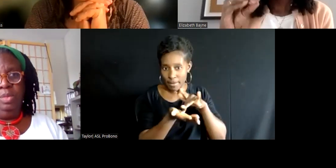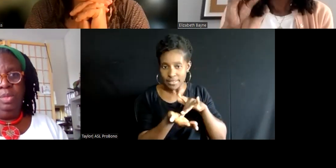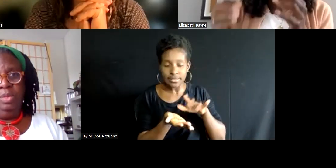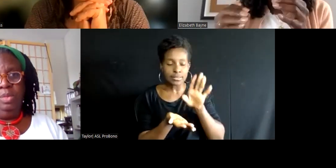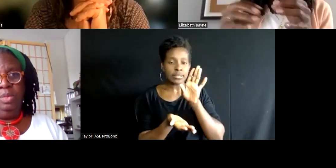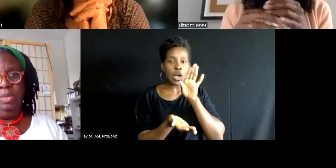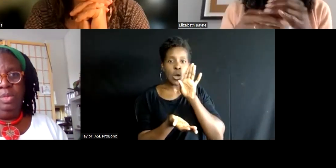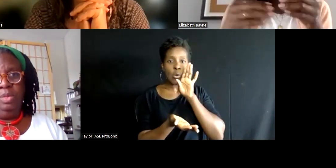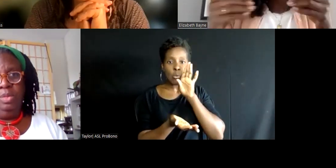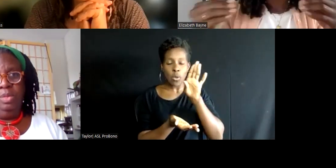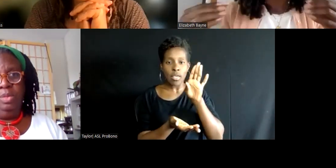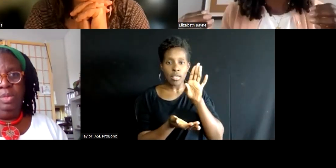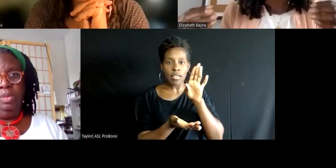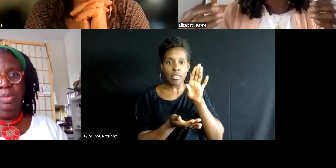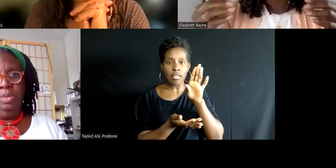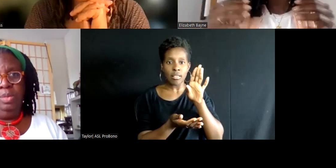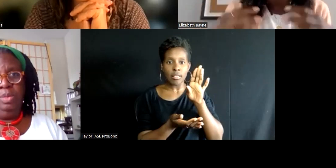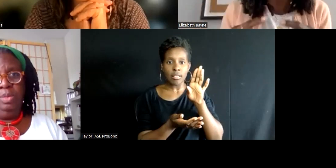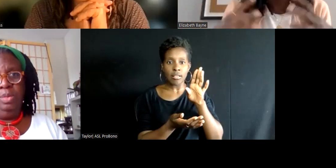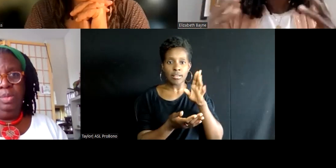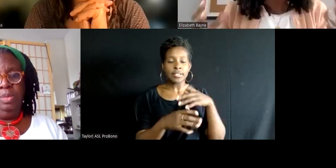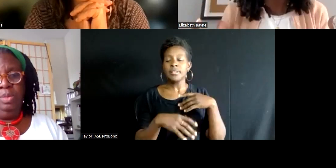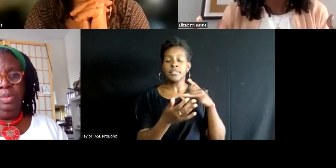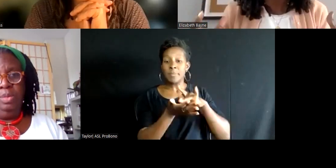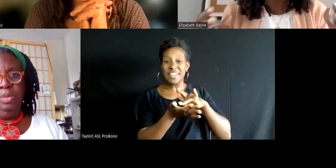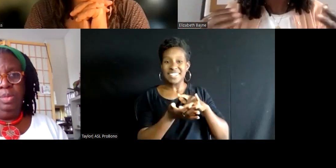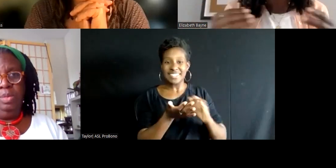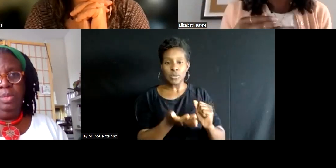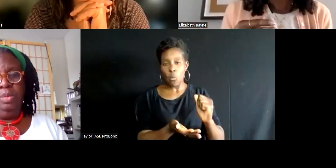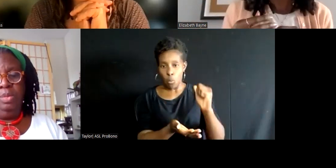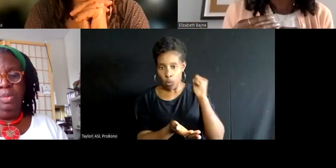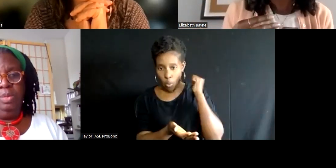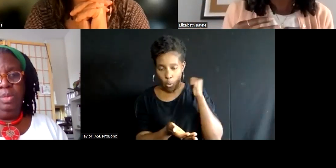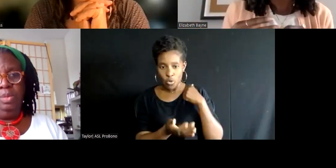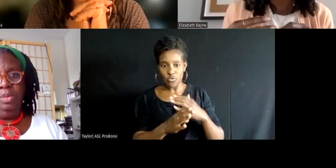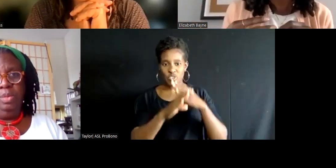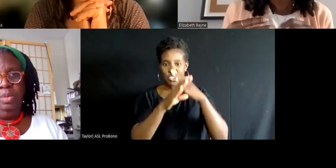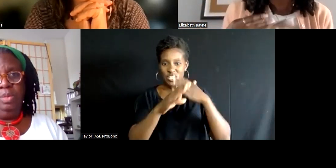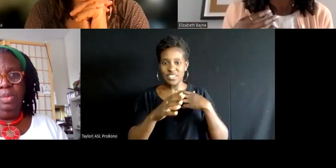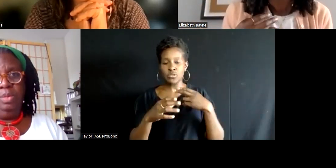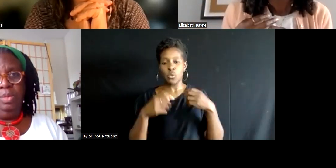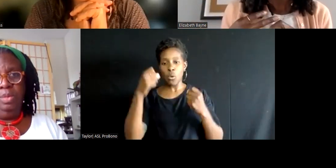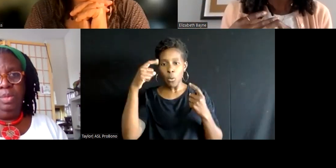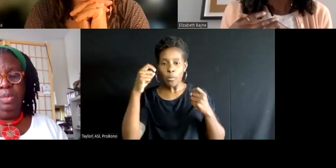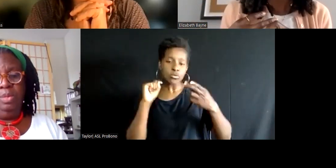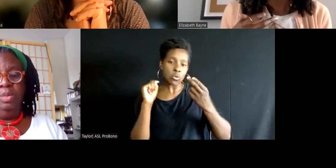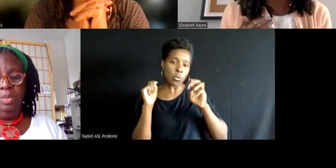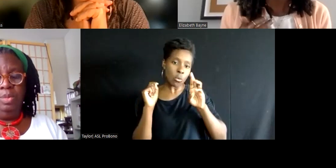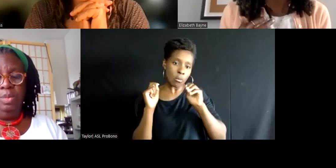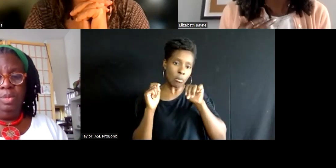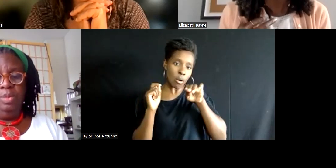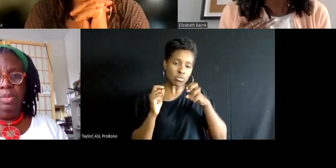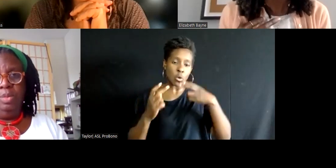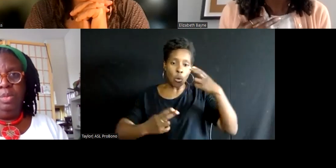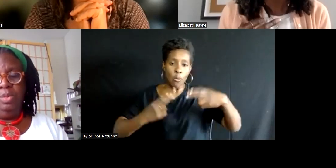to obstruct the regular flow of hormones that allow you to dilate fully. They're not going to rush you or coerce